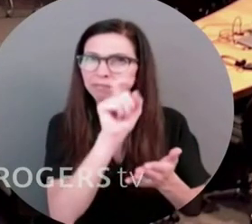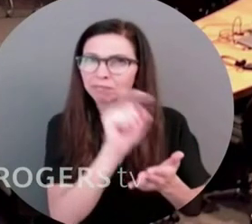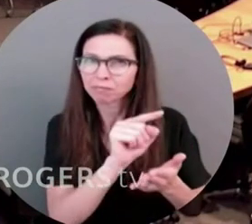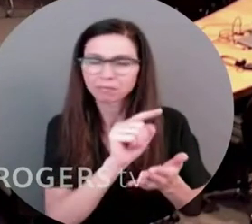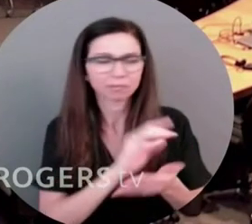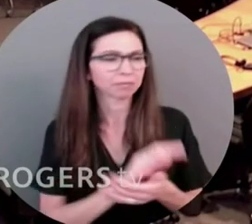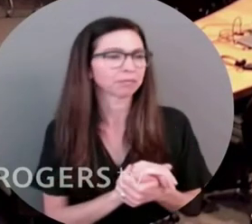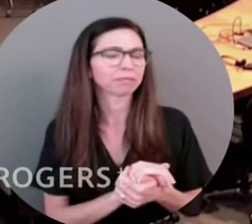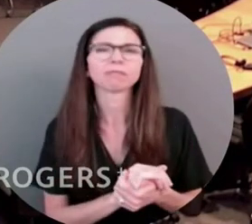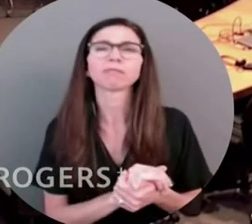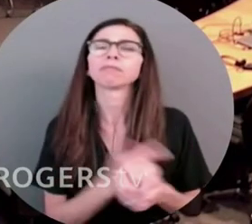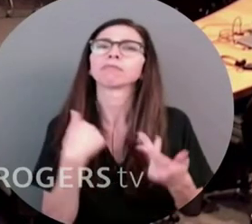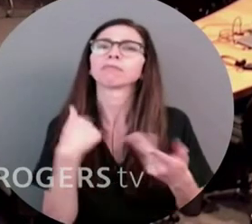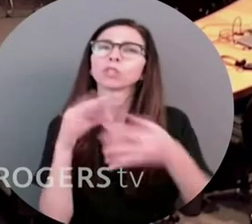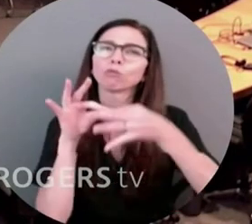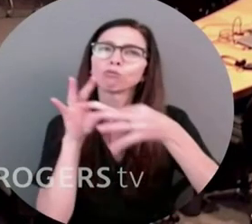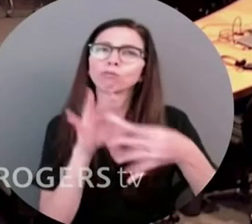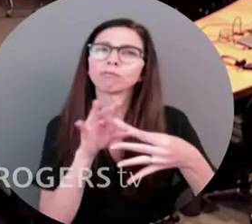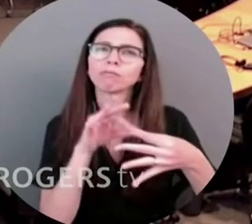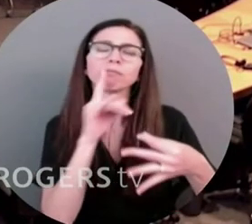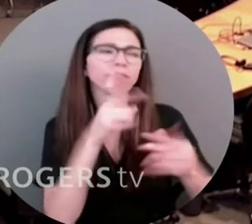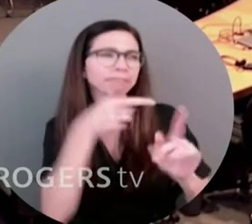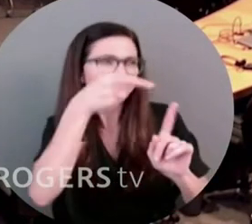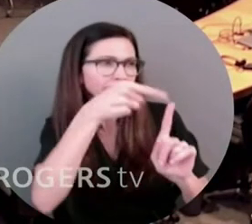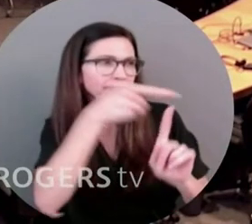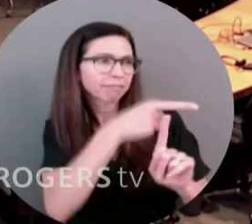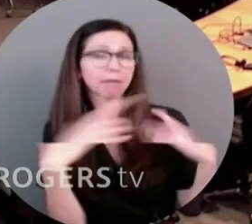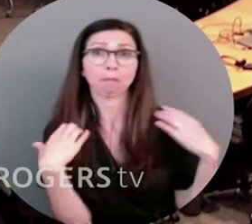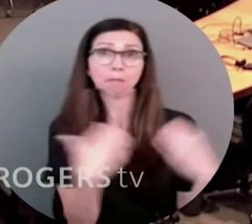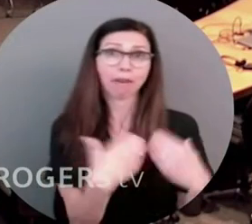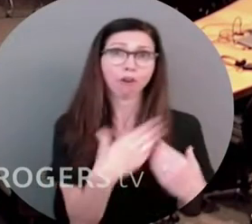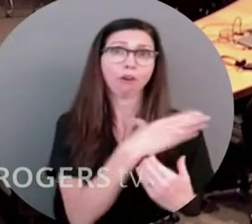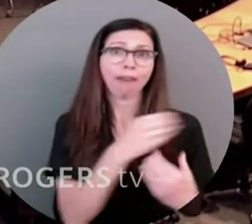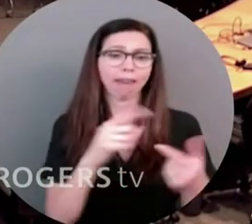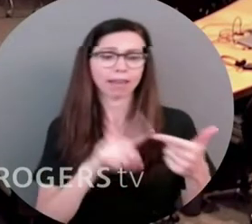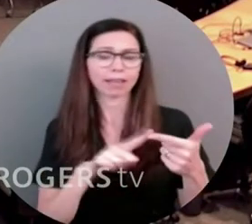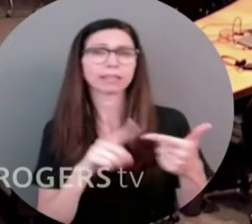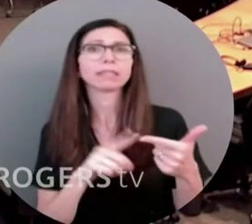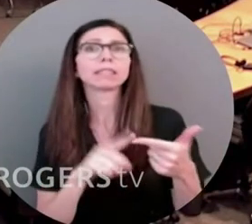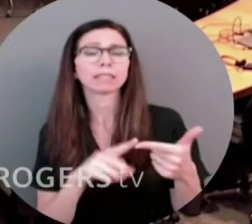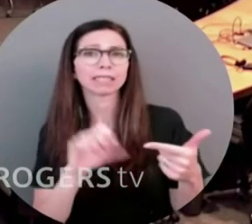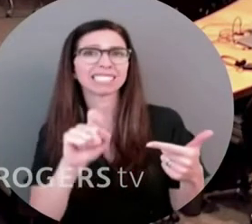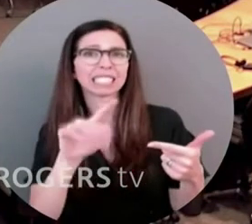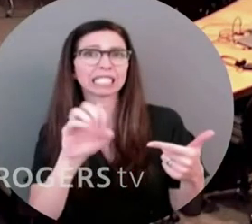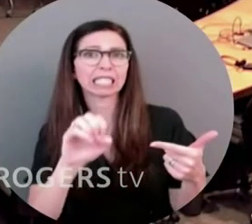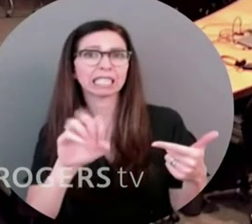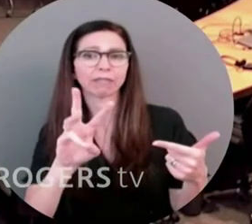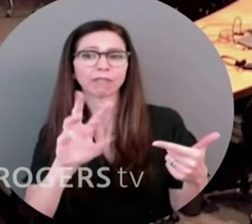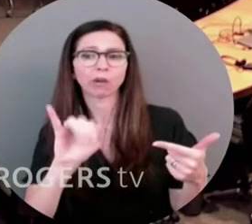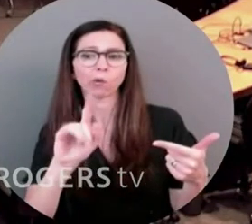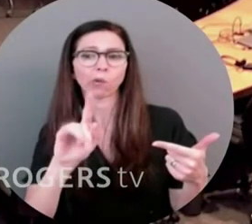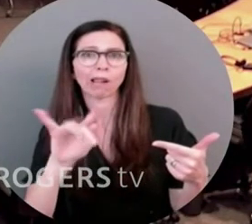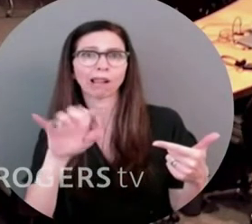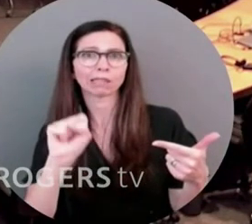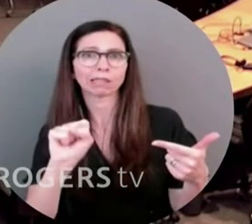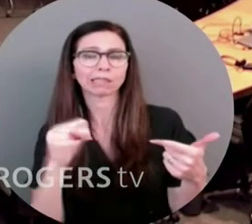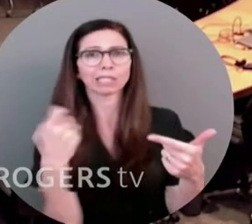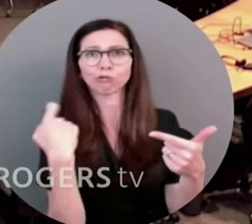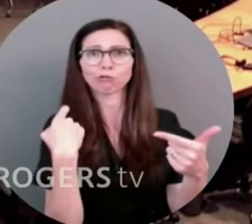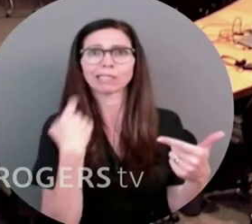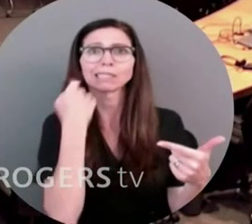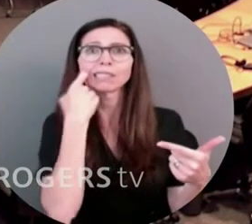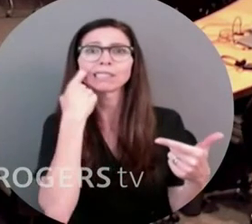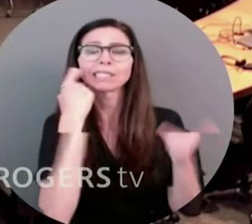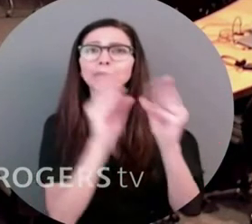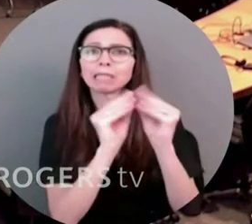the mayor and also to Steve Willis, a little bit about part of the meeting today that talked about what happens with employment